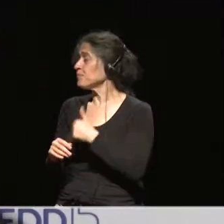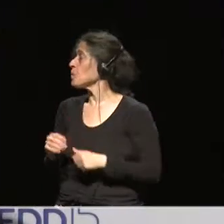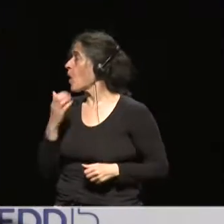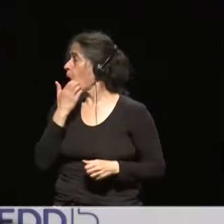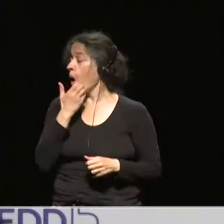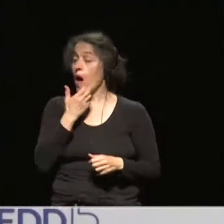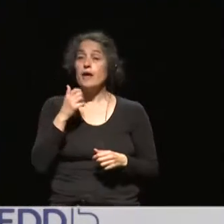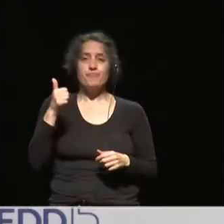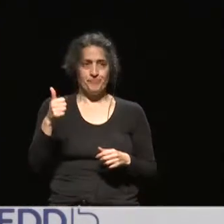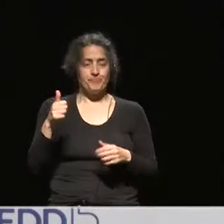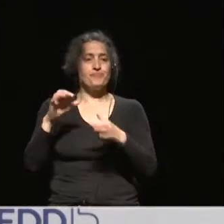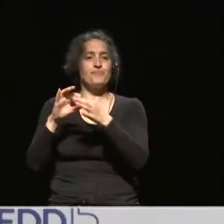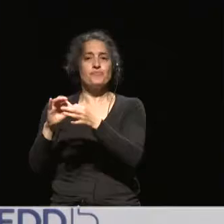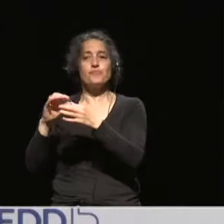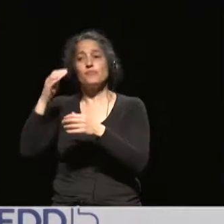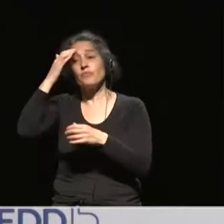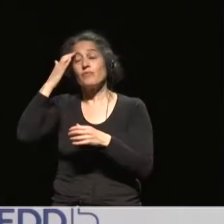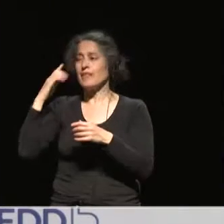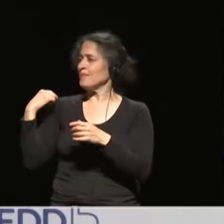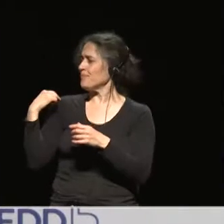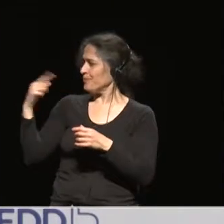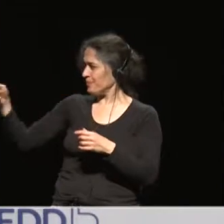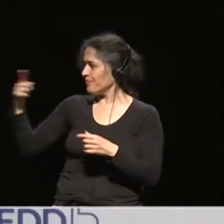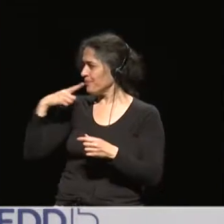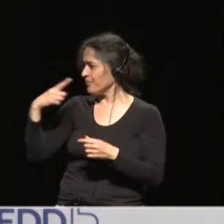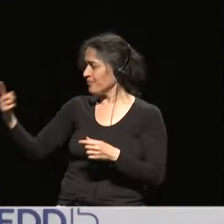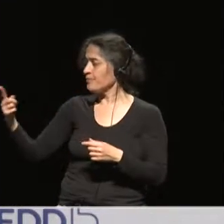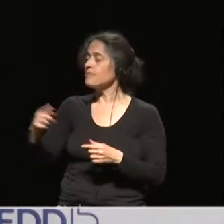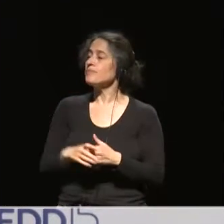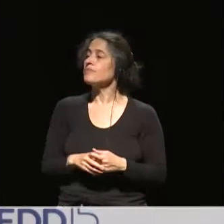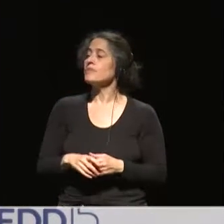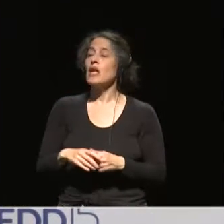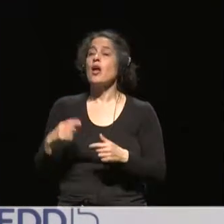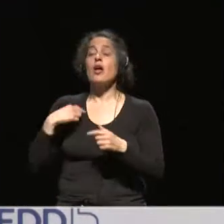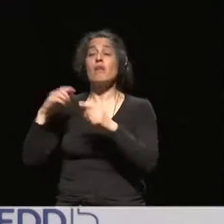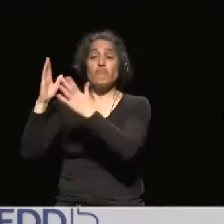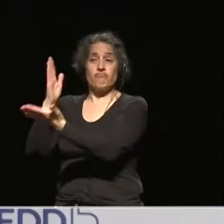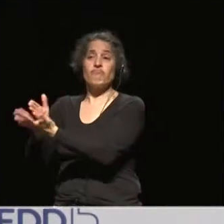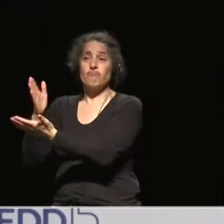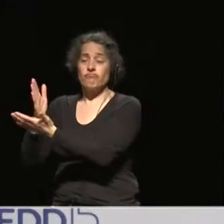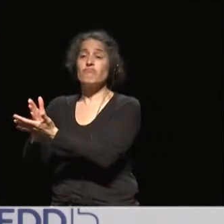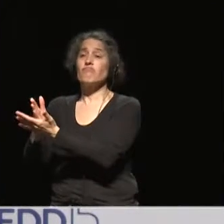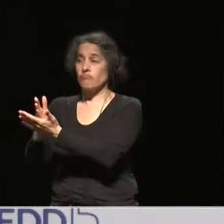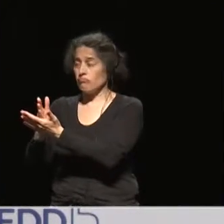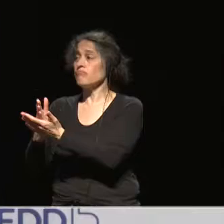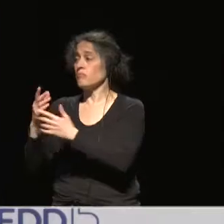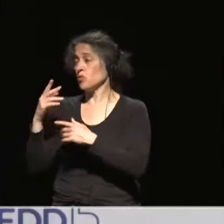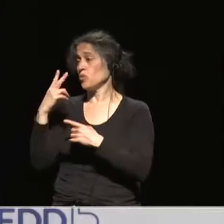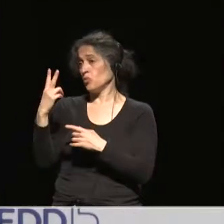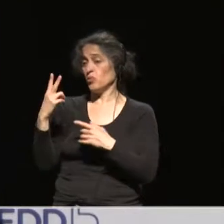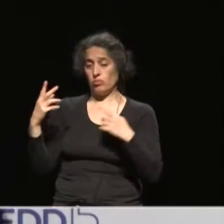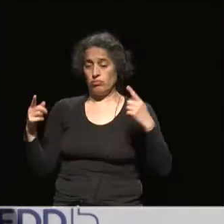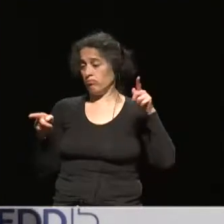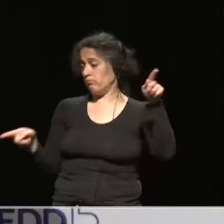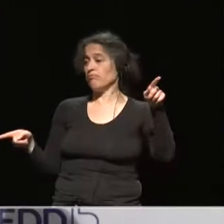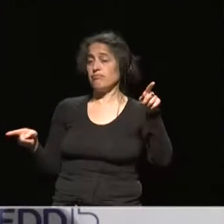About the question that came from there, you are absolutely right. I mean, we have to tackle both sides of the problem.